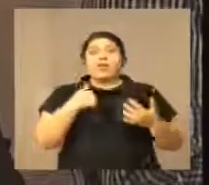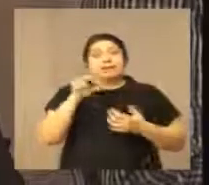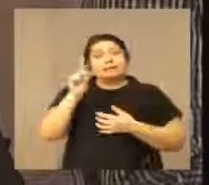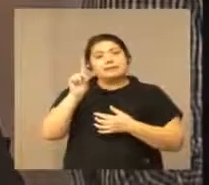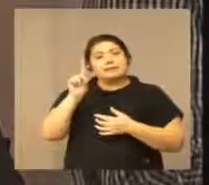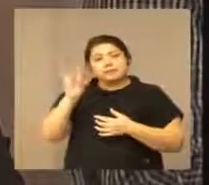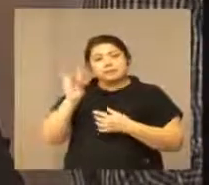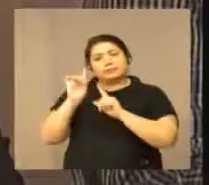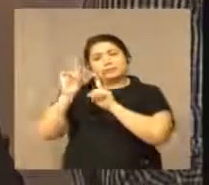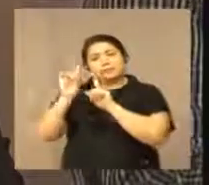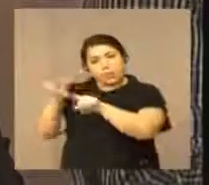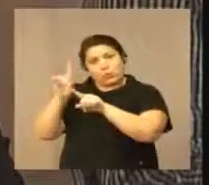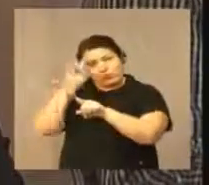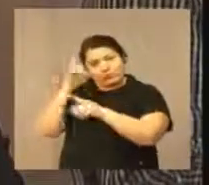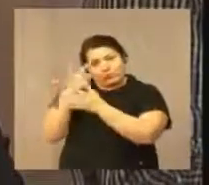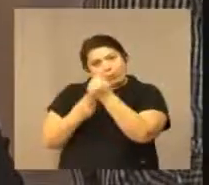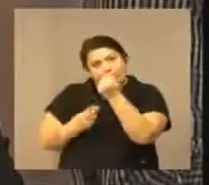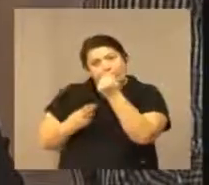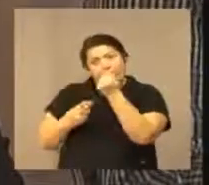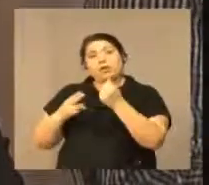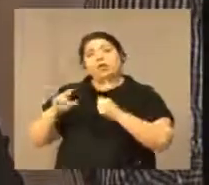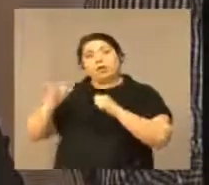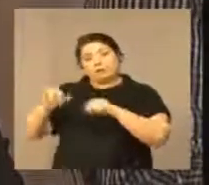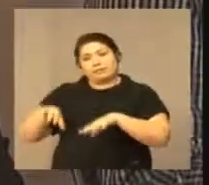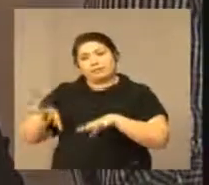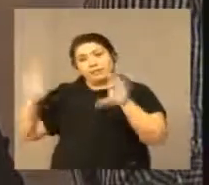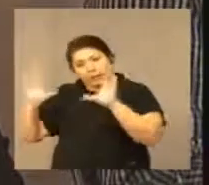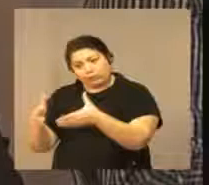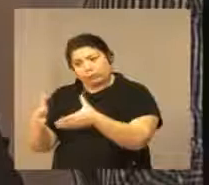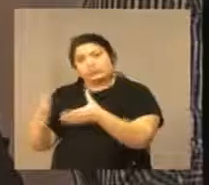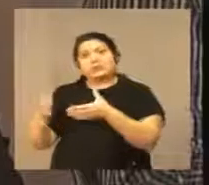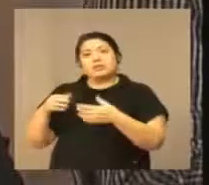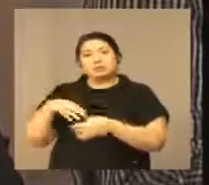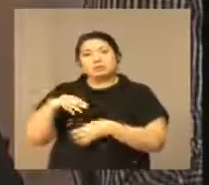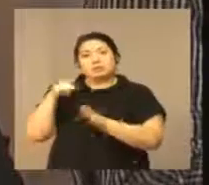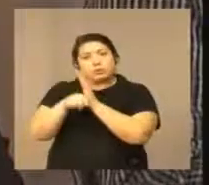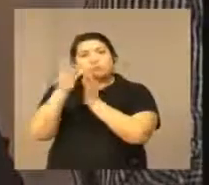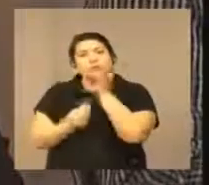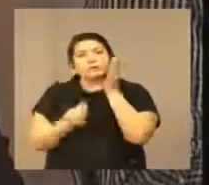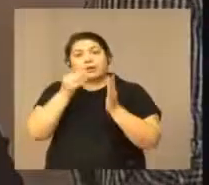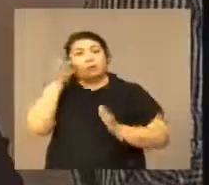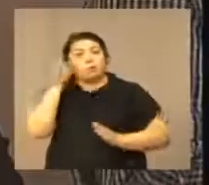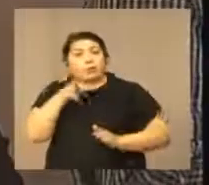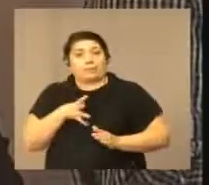attended both gatherings, and it was a very emotional